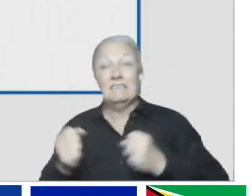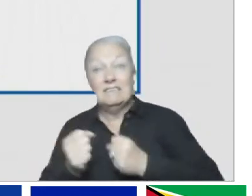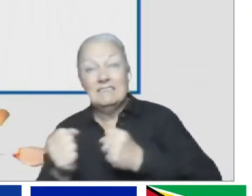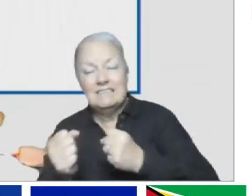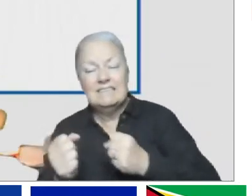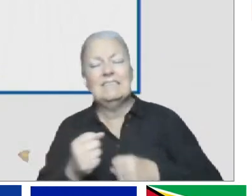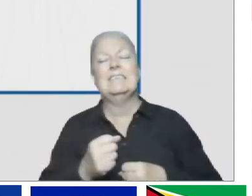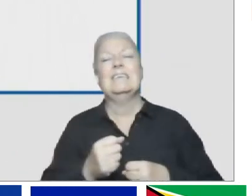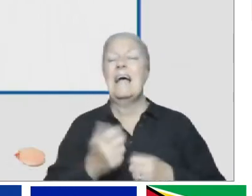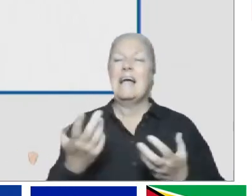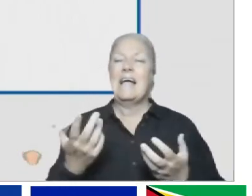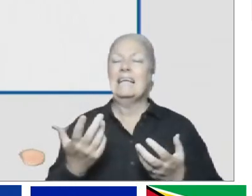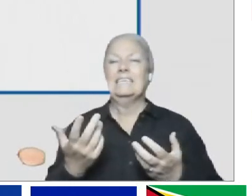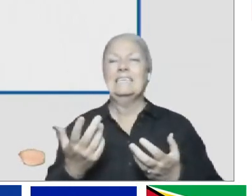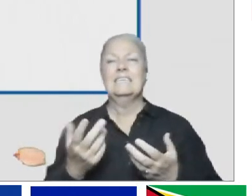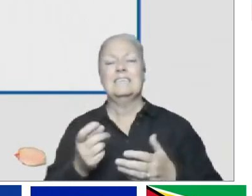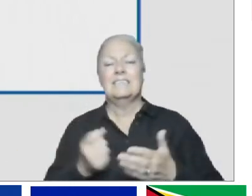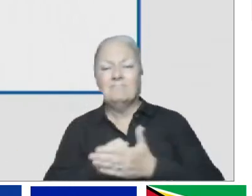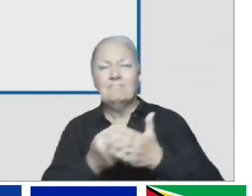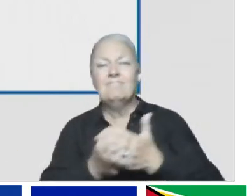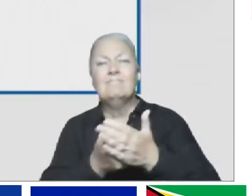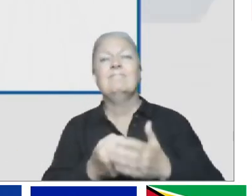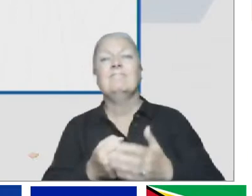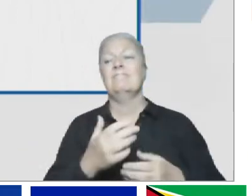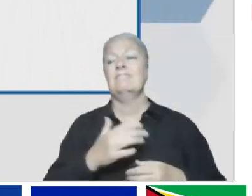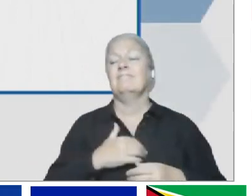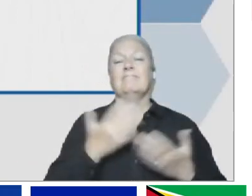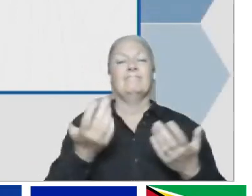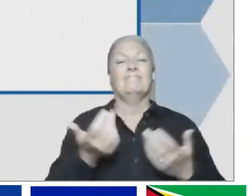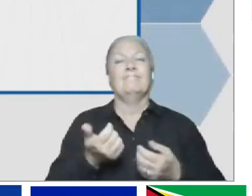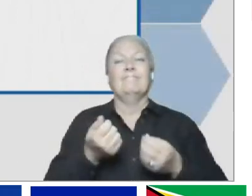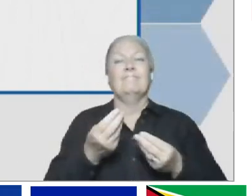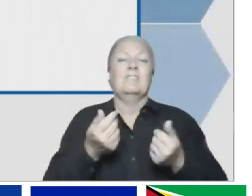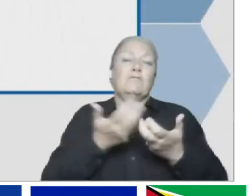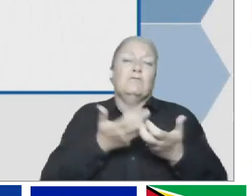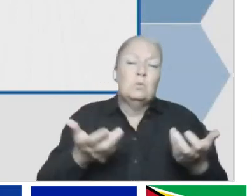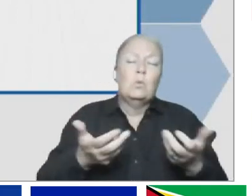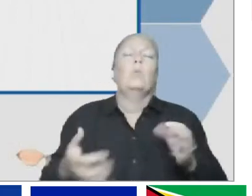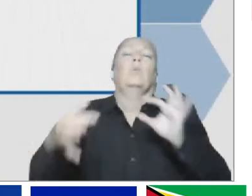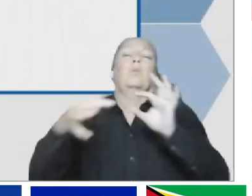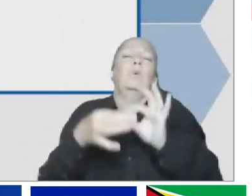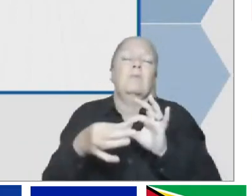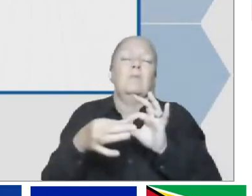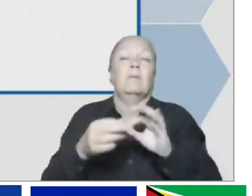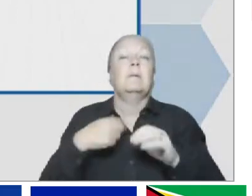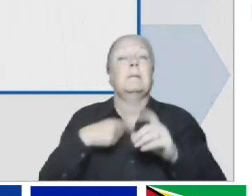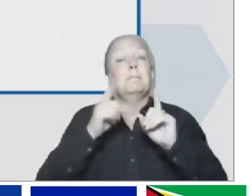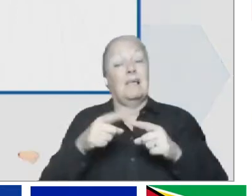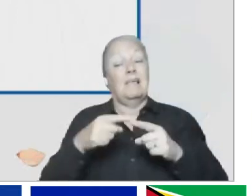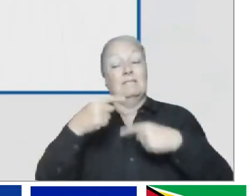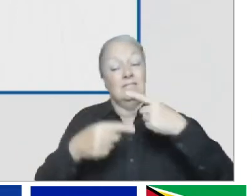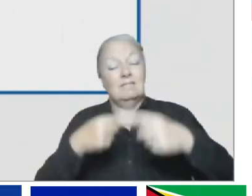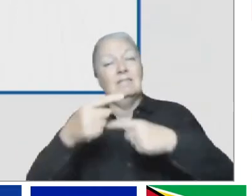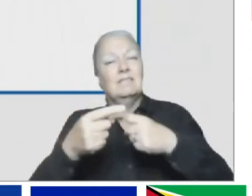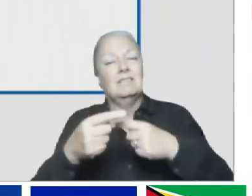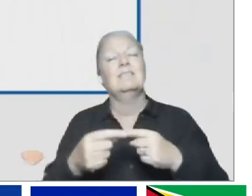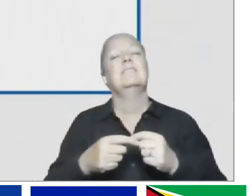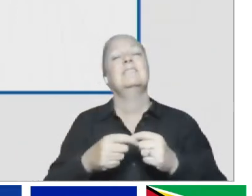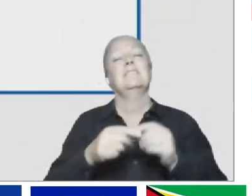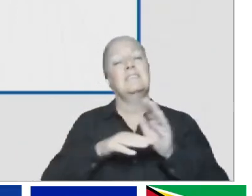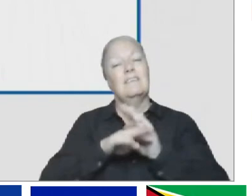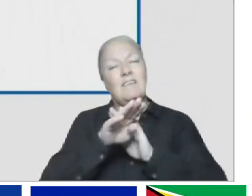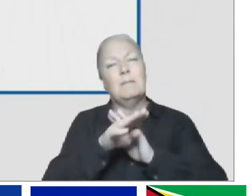resources and material resources, but in a joint way. We need to continue developing binational cross-border